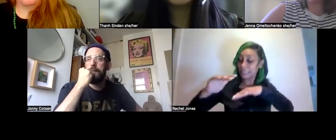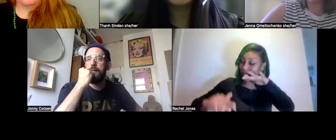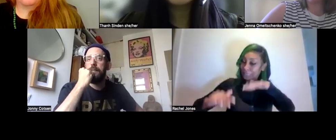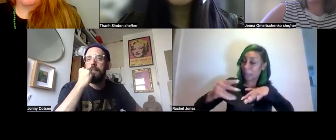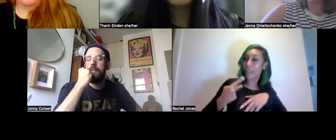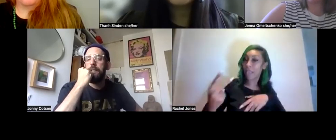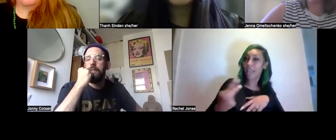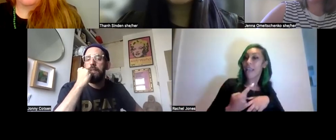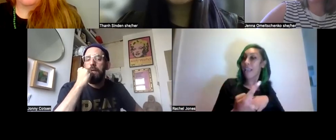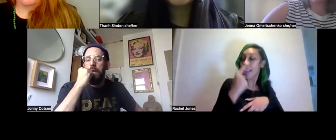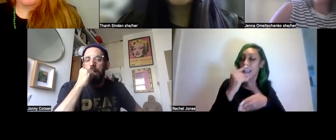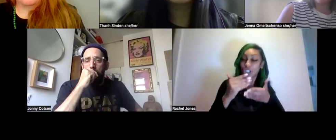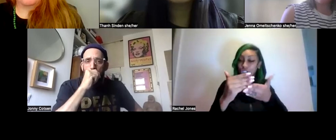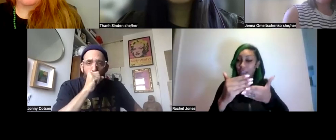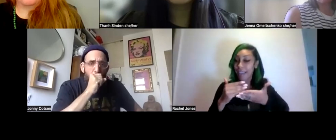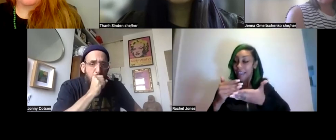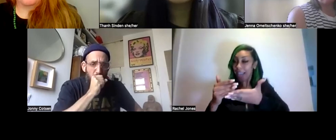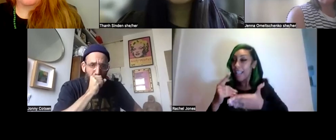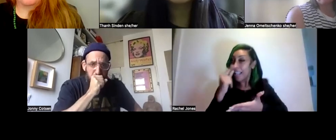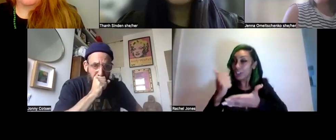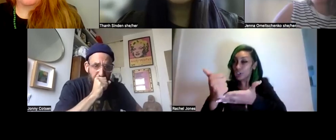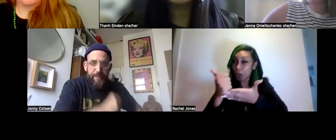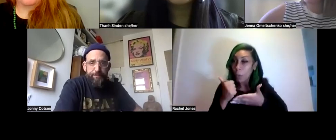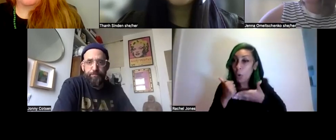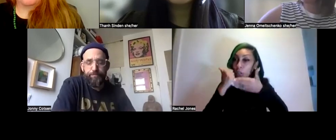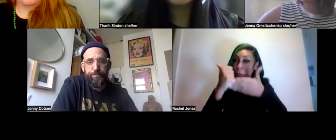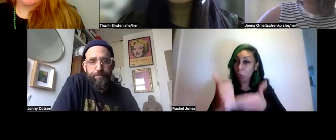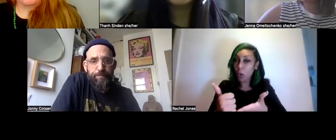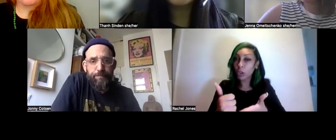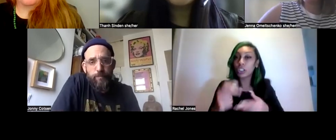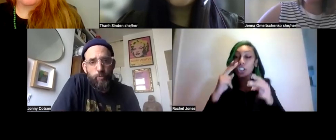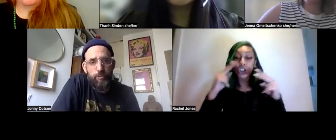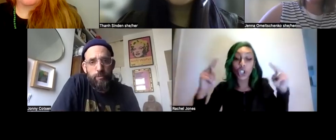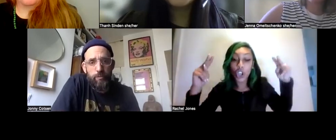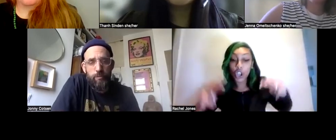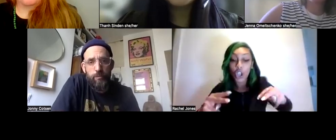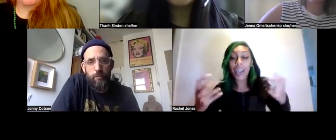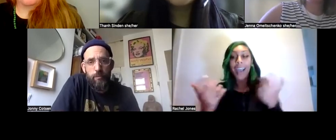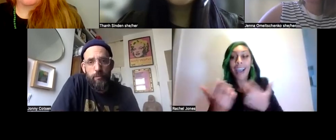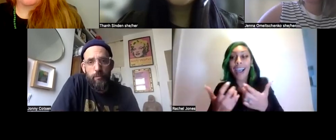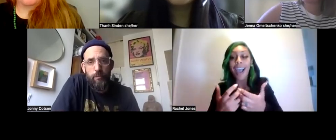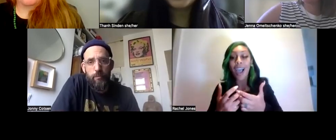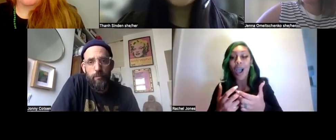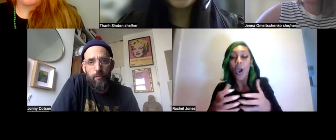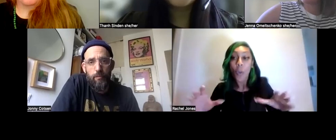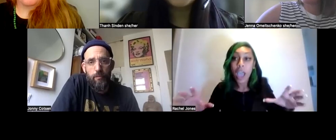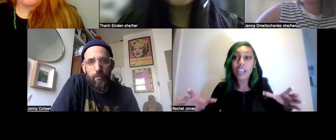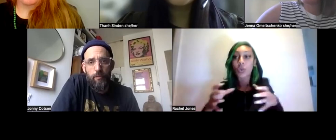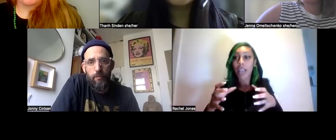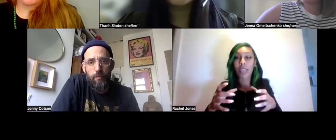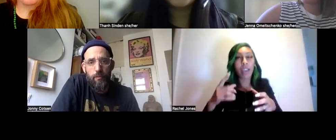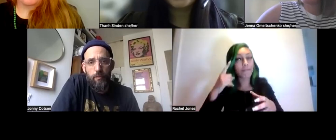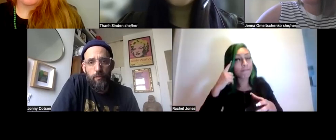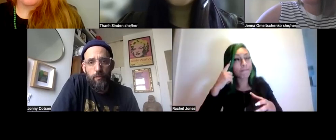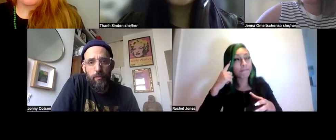and support and also look at actually how do we come together to instigate change and